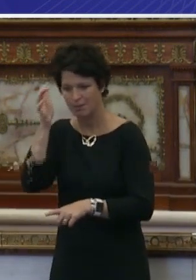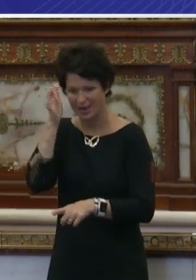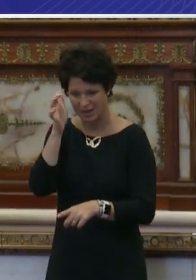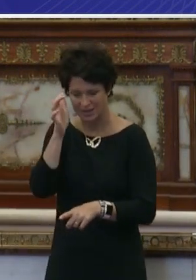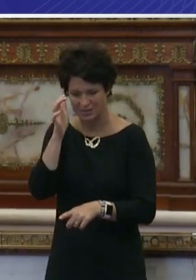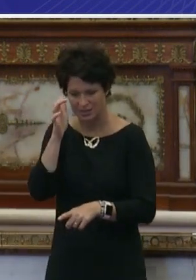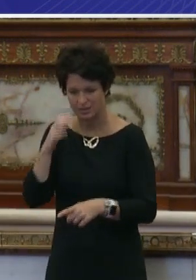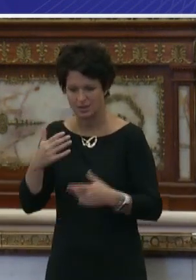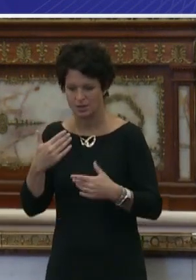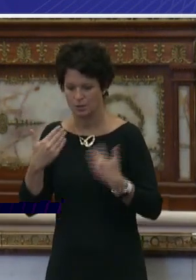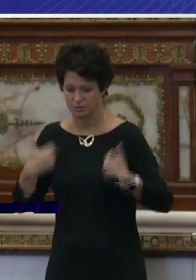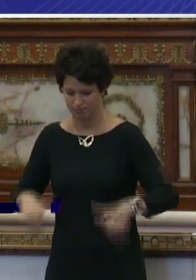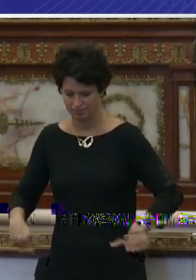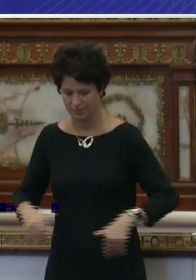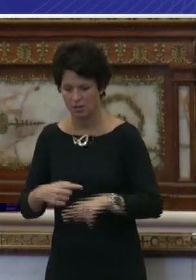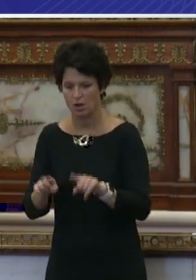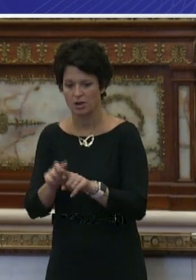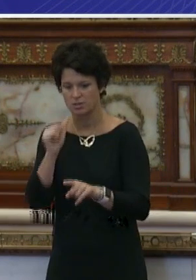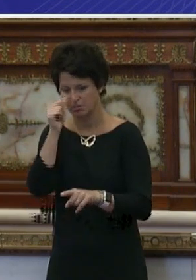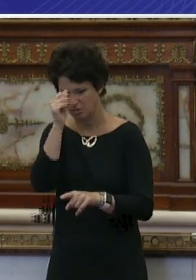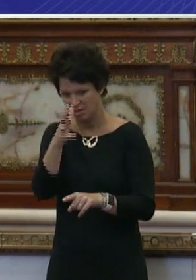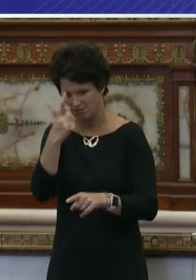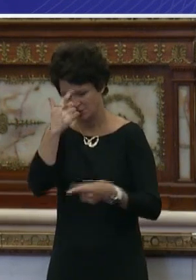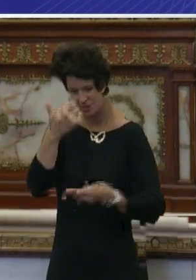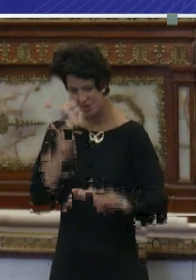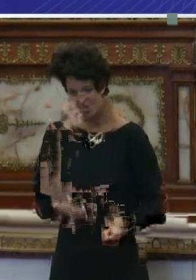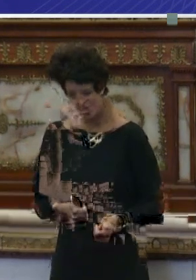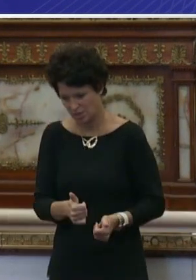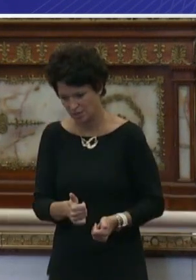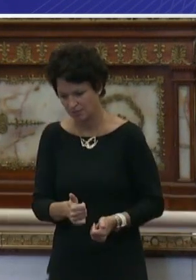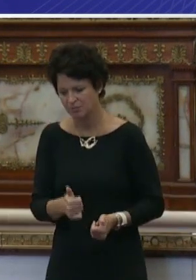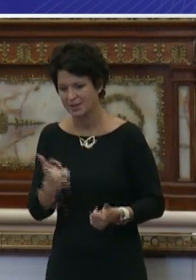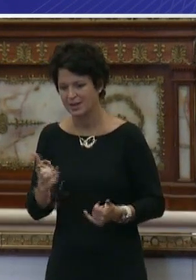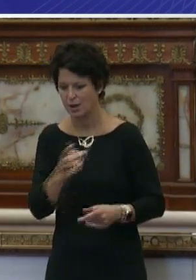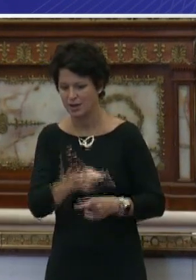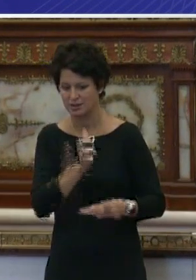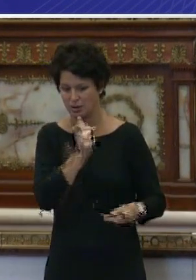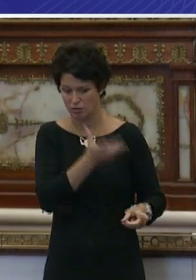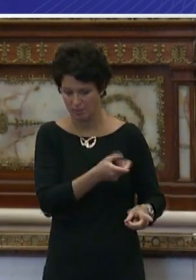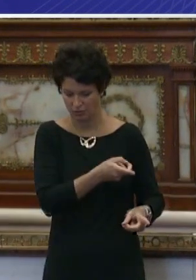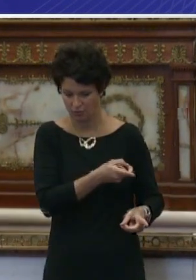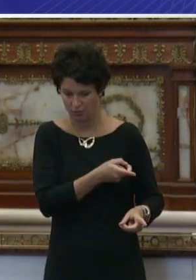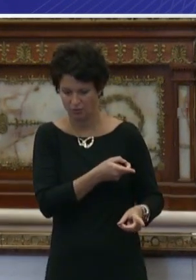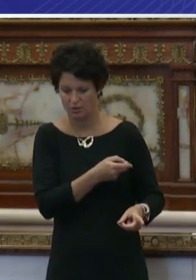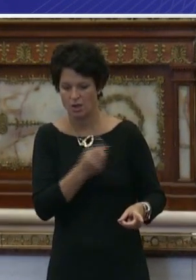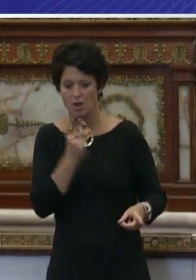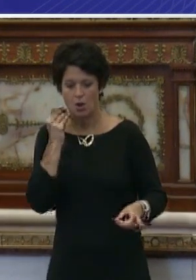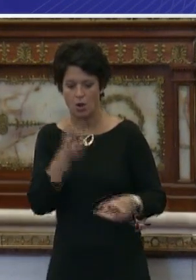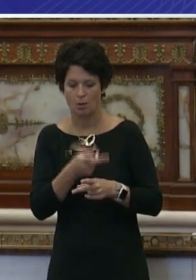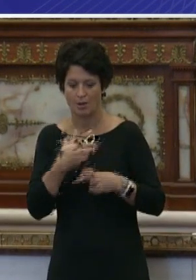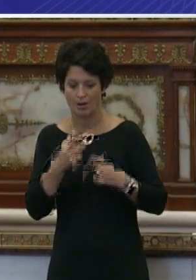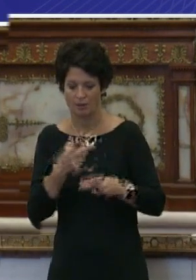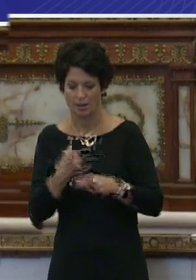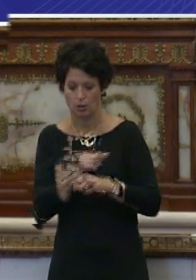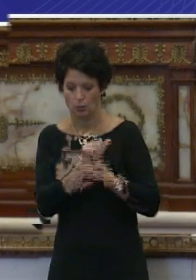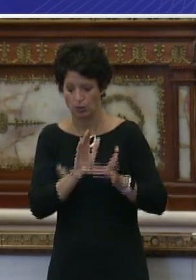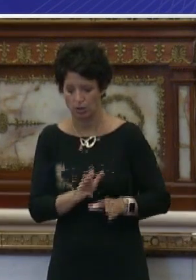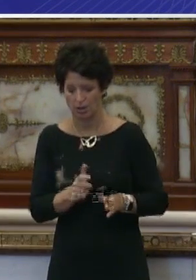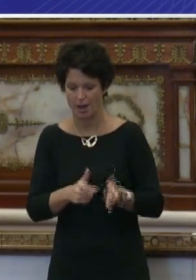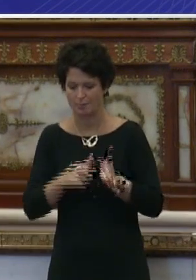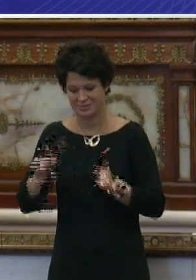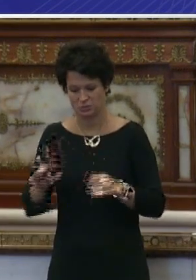was relieved of my grandmother, and now I my grandmother. As a home care worker, I'm an